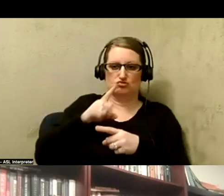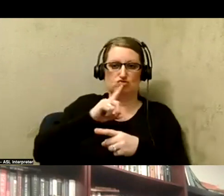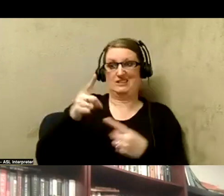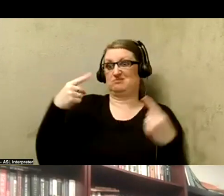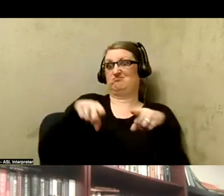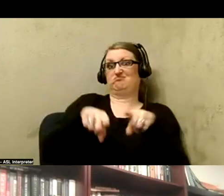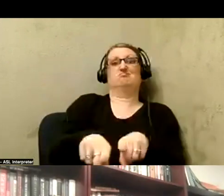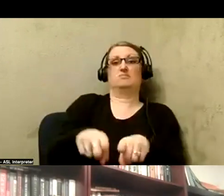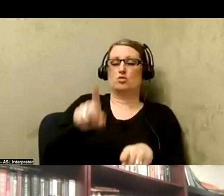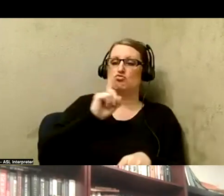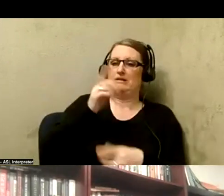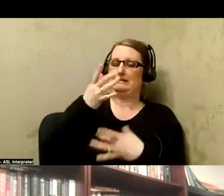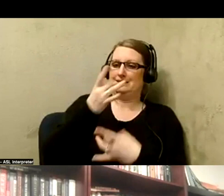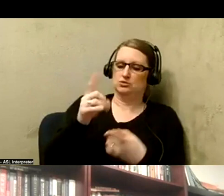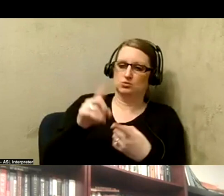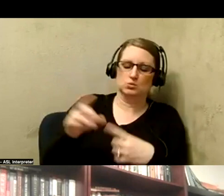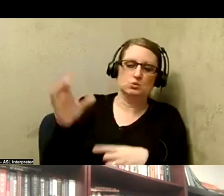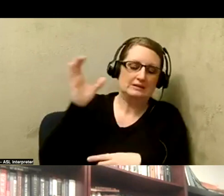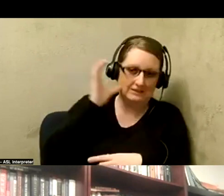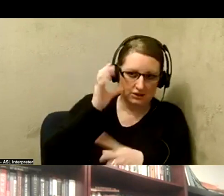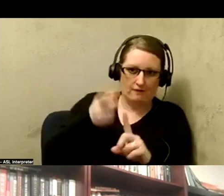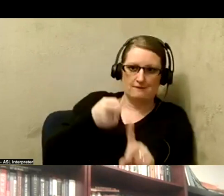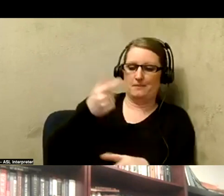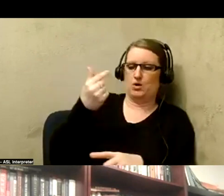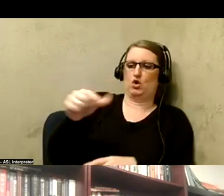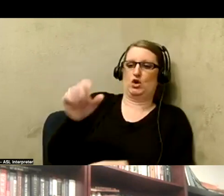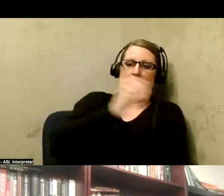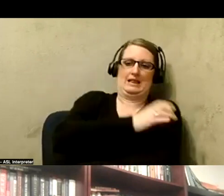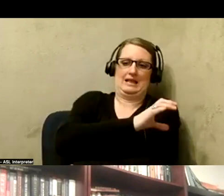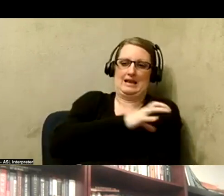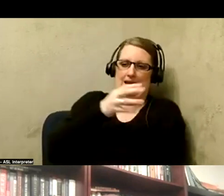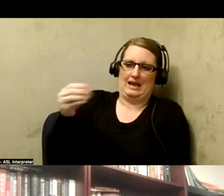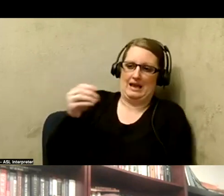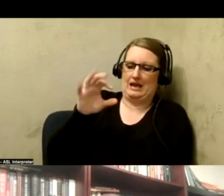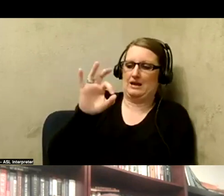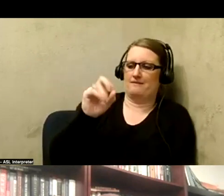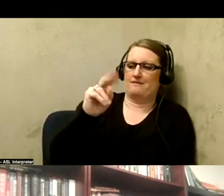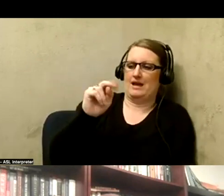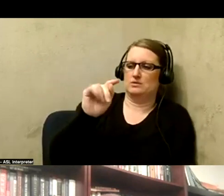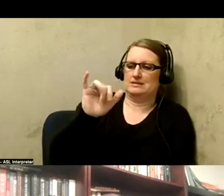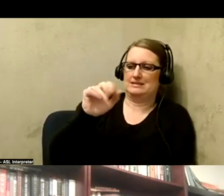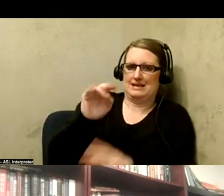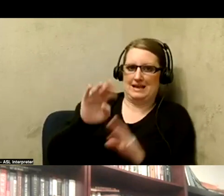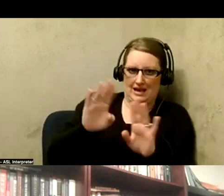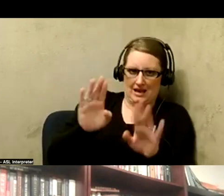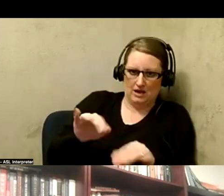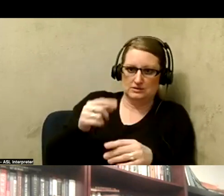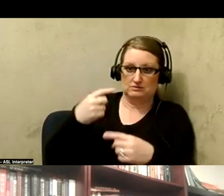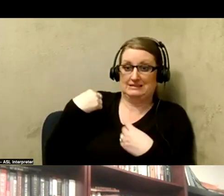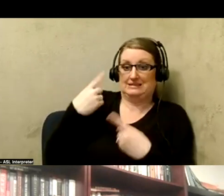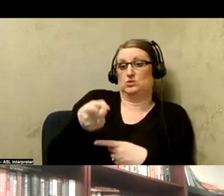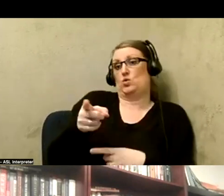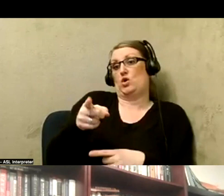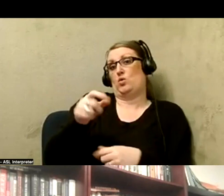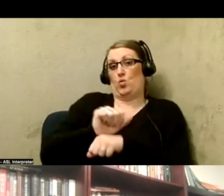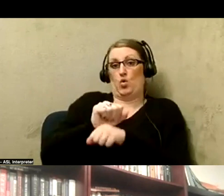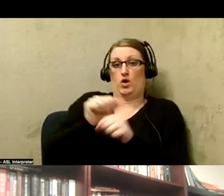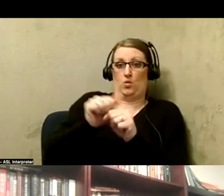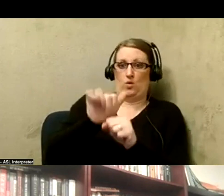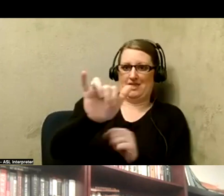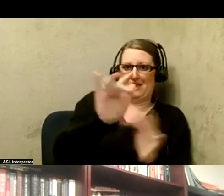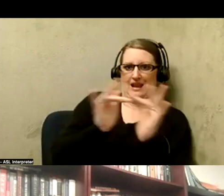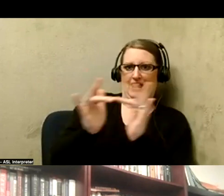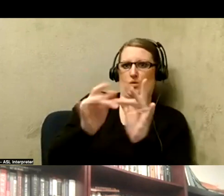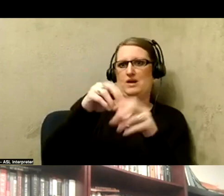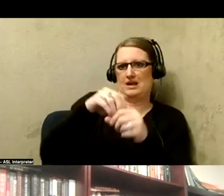I'd be interested to hear from the Greene Clinic and Fountain House, since you're working with those networks in the Constellations program,